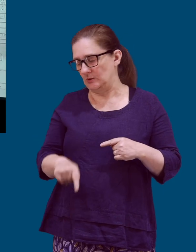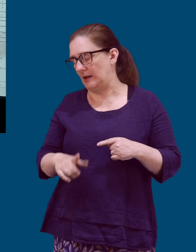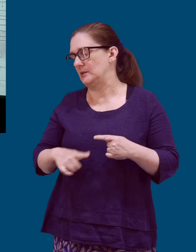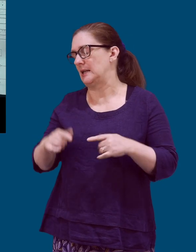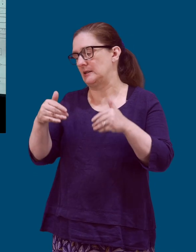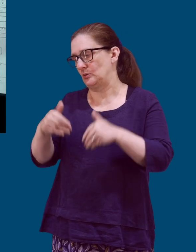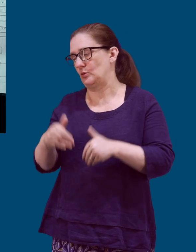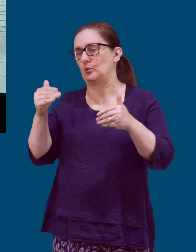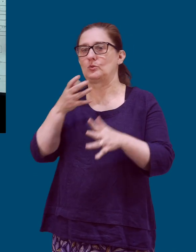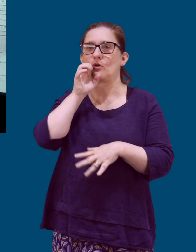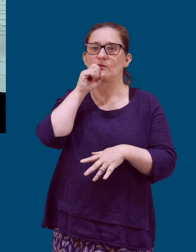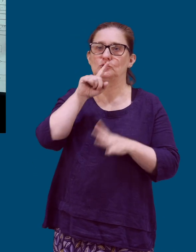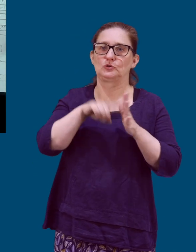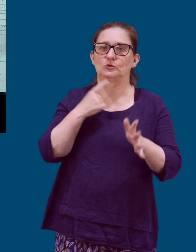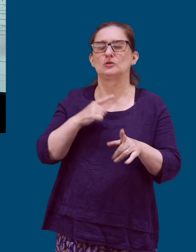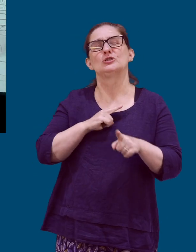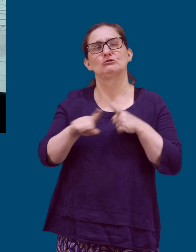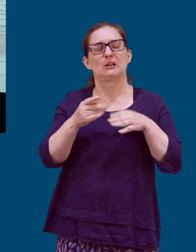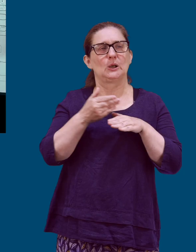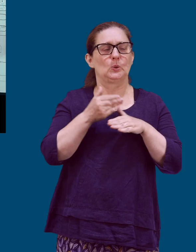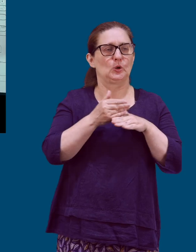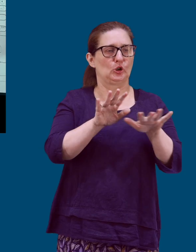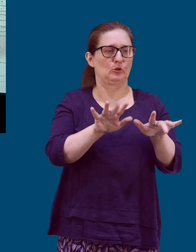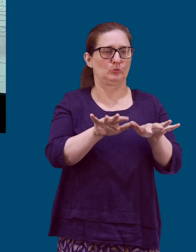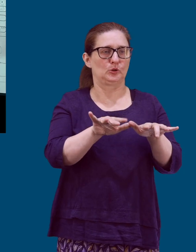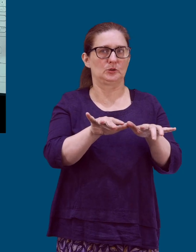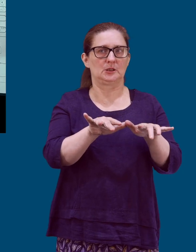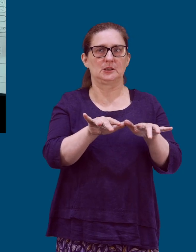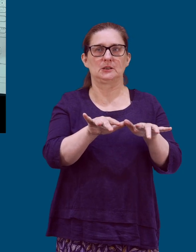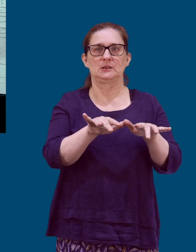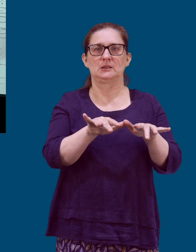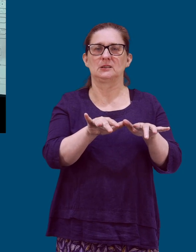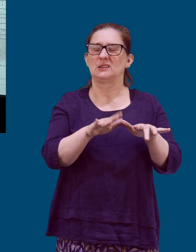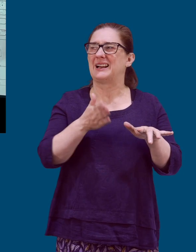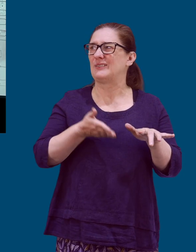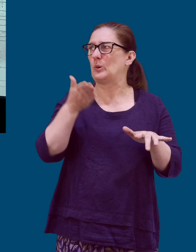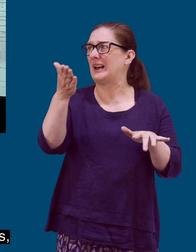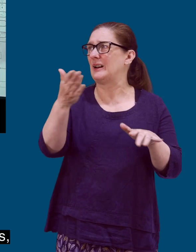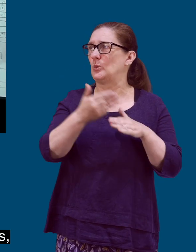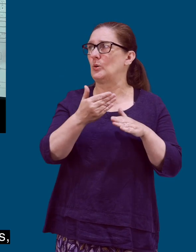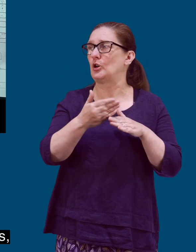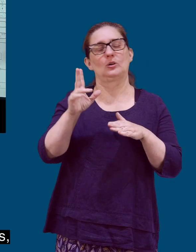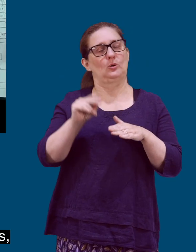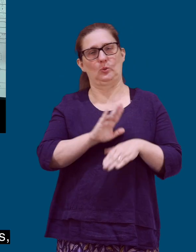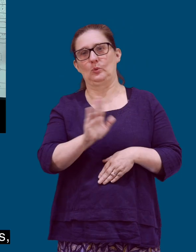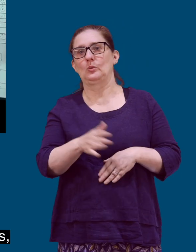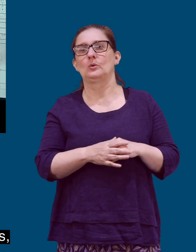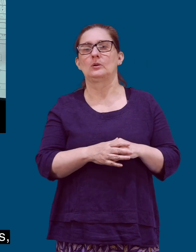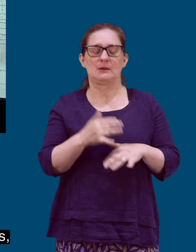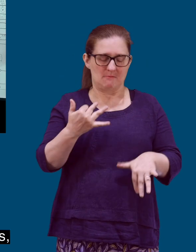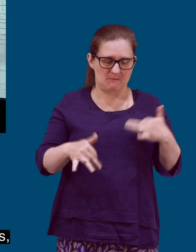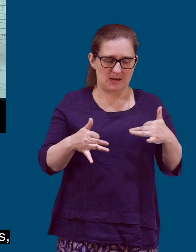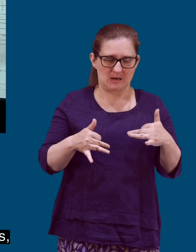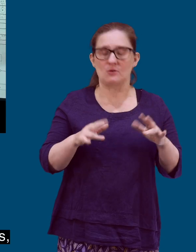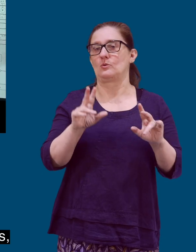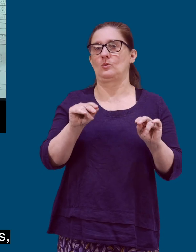juice. Try to do some work at computer. Do I have to go out to work? No. Pain?